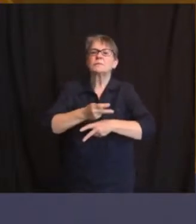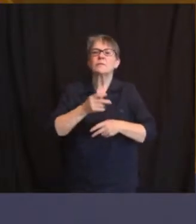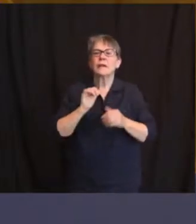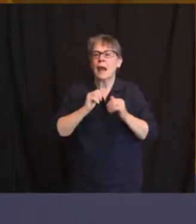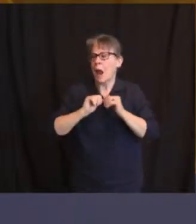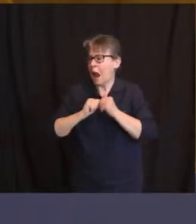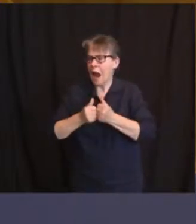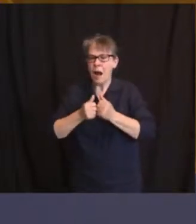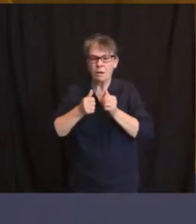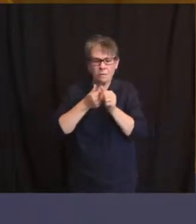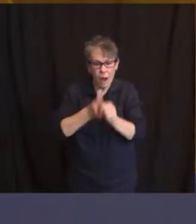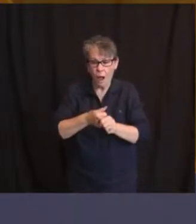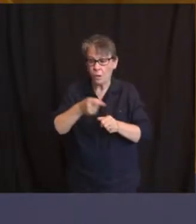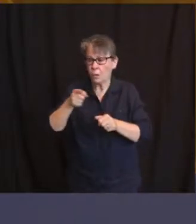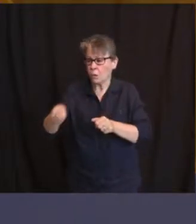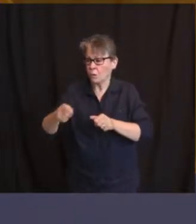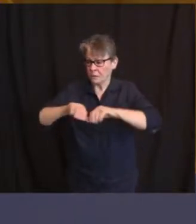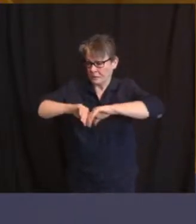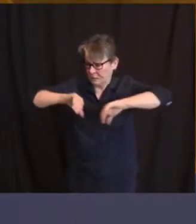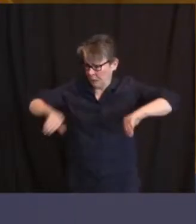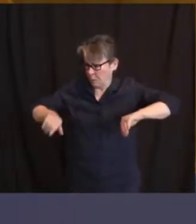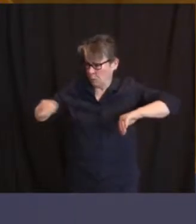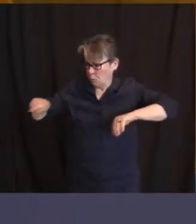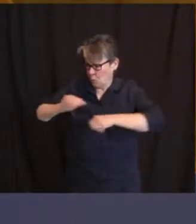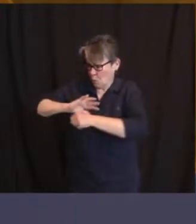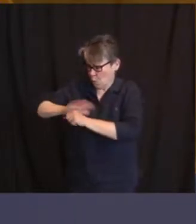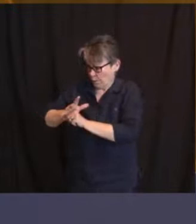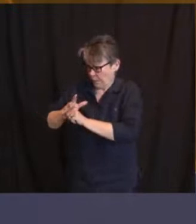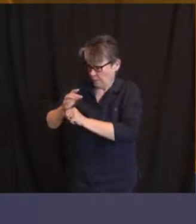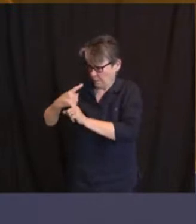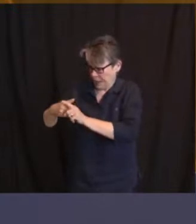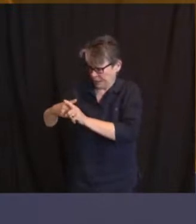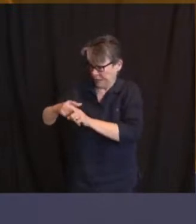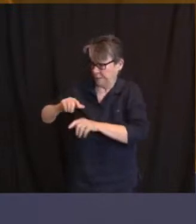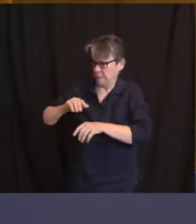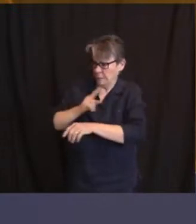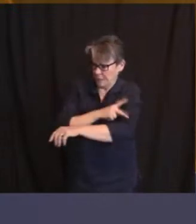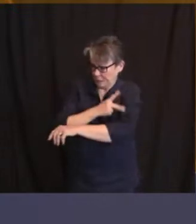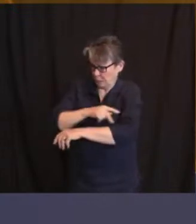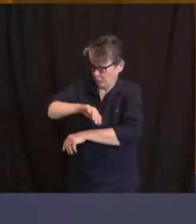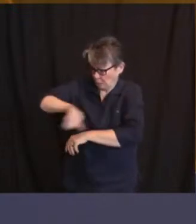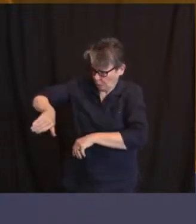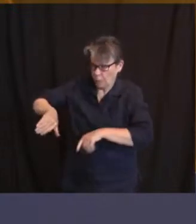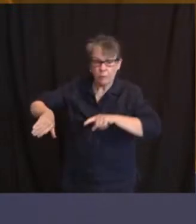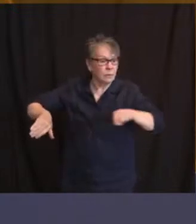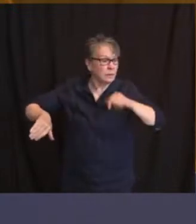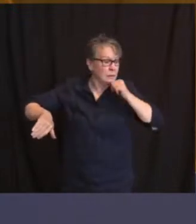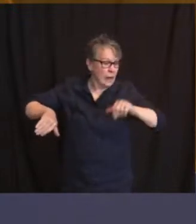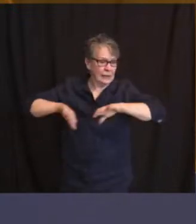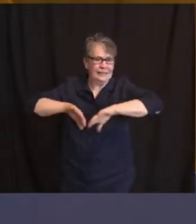beds have been put aside and designated for these patients, and we are working to add more.